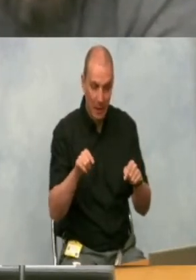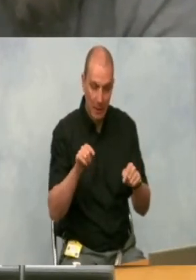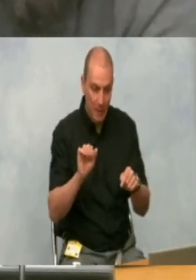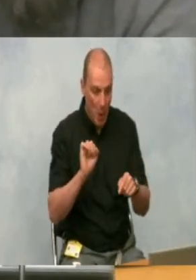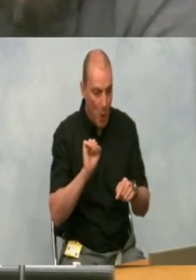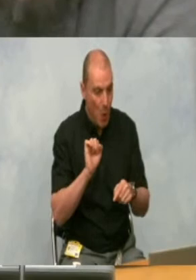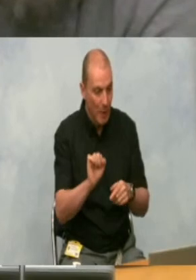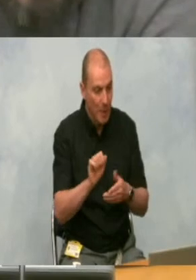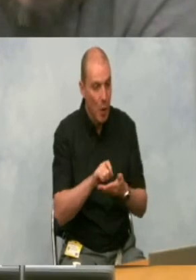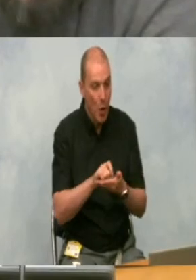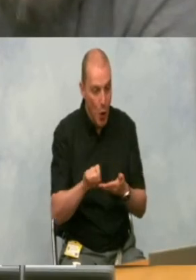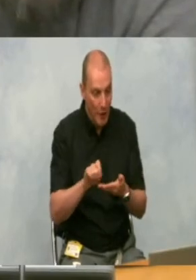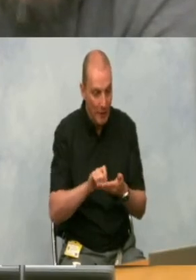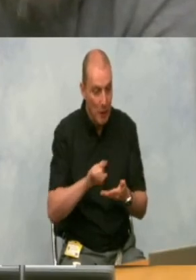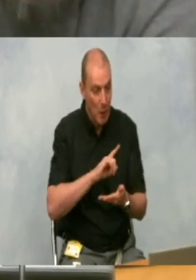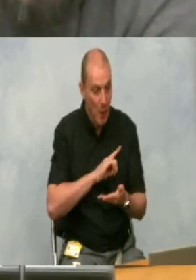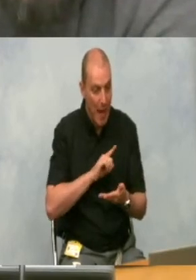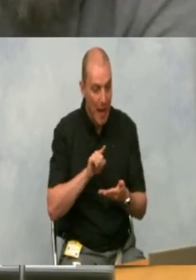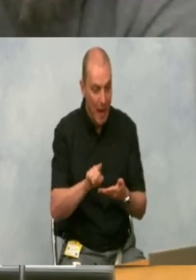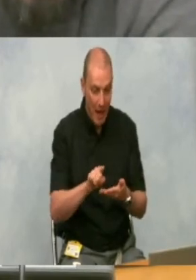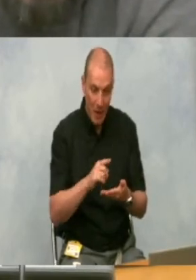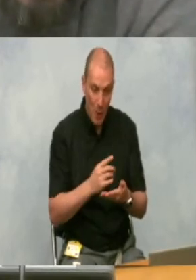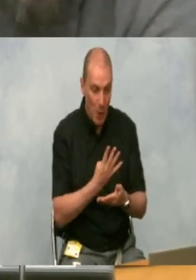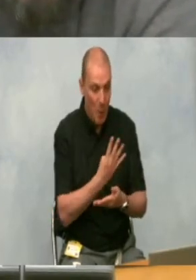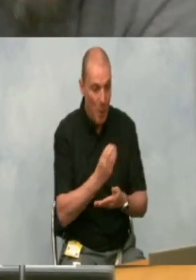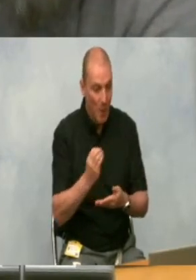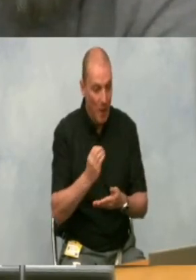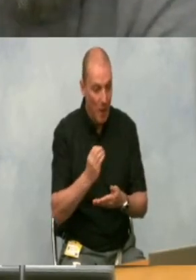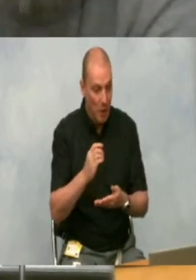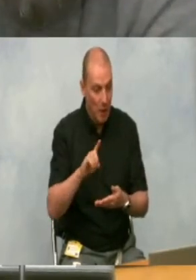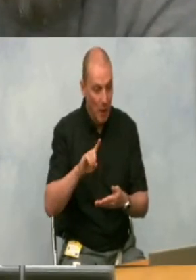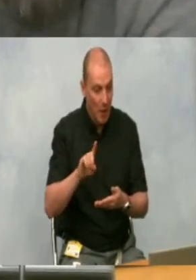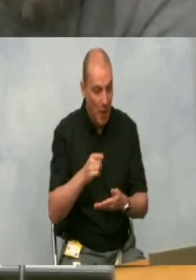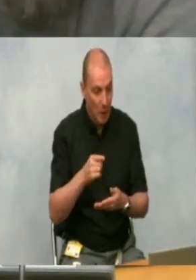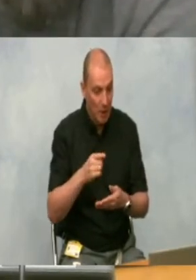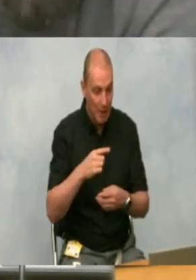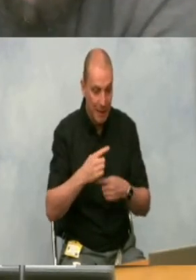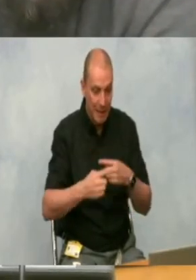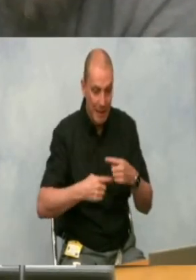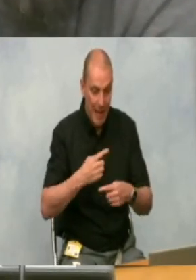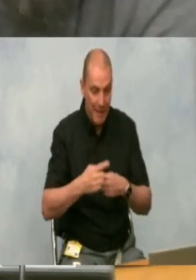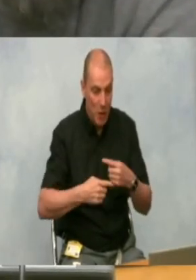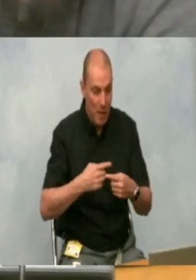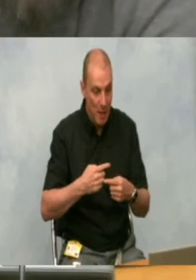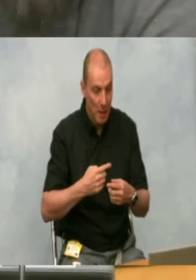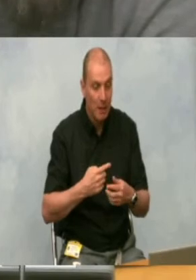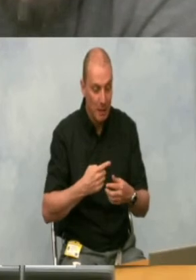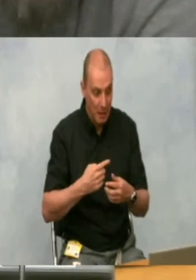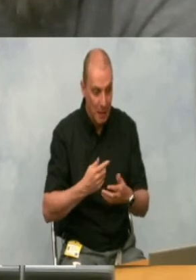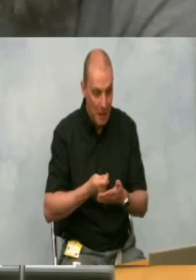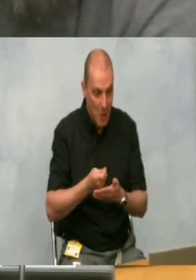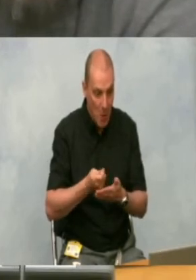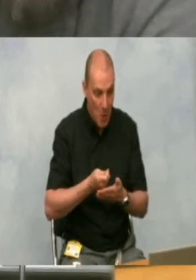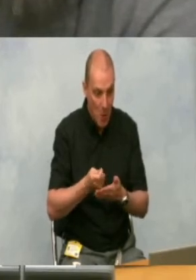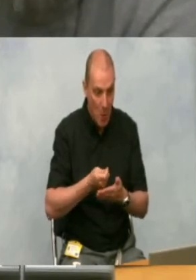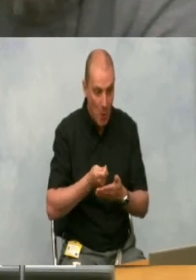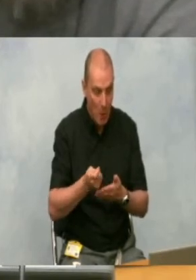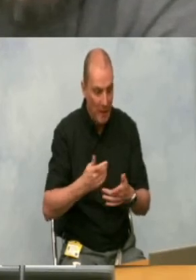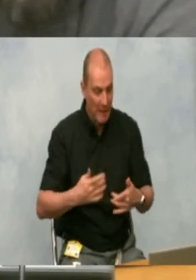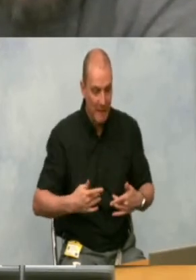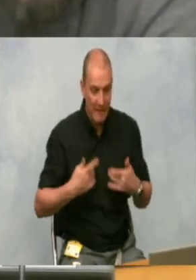the council with hundreds of thousands of pounds a year of operation costs just to save our blushes for a very simplistic and